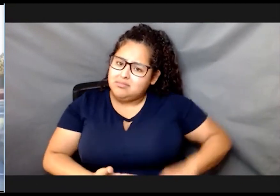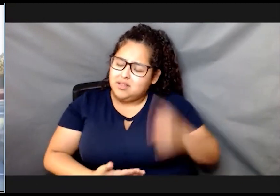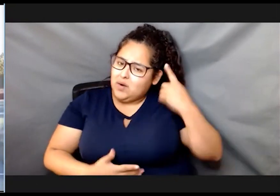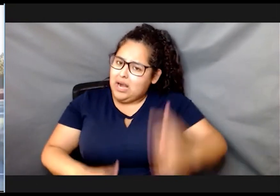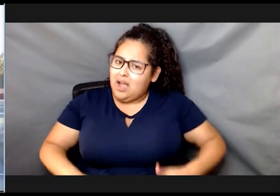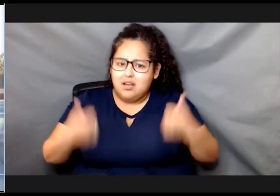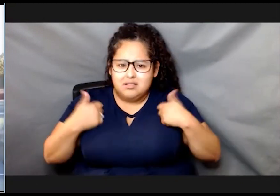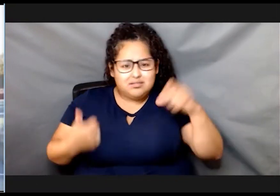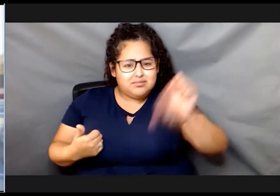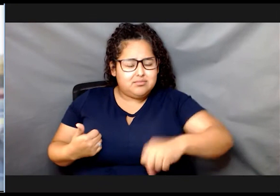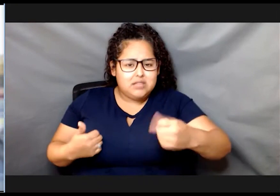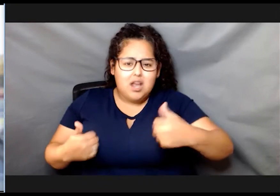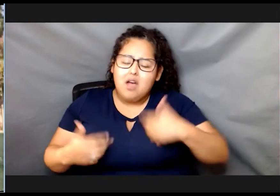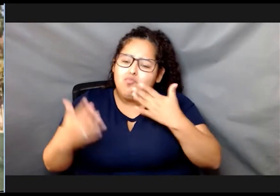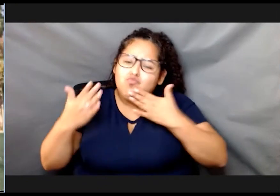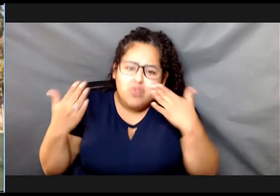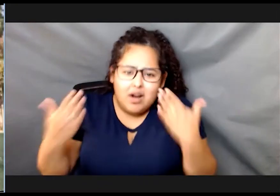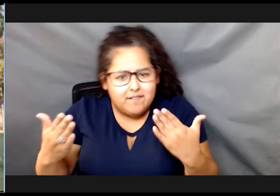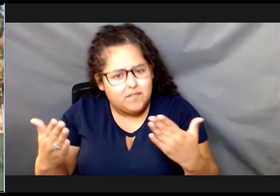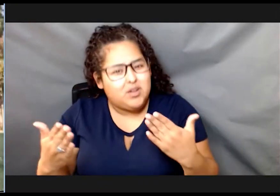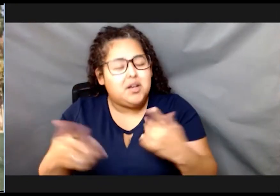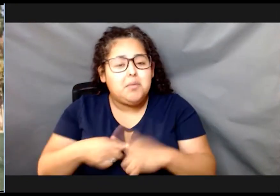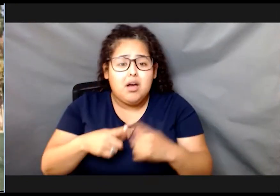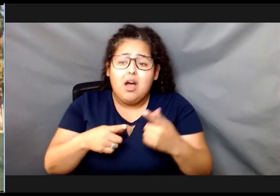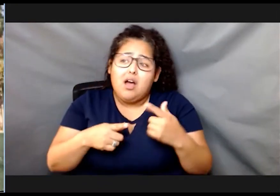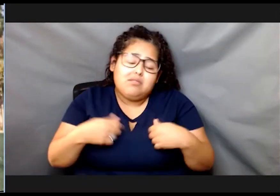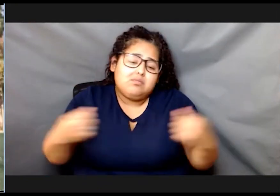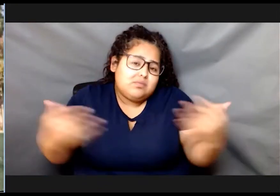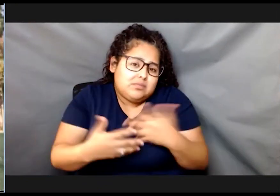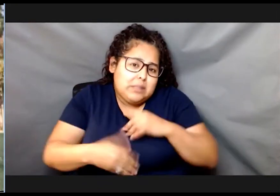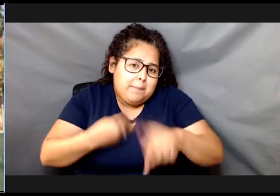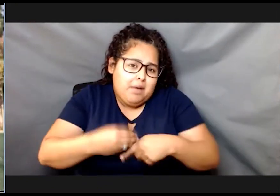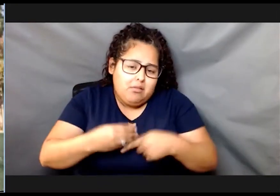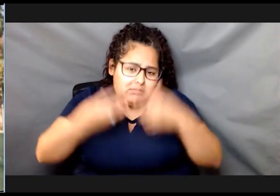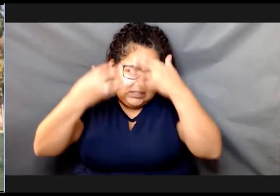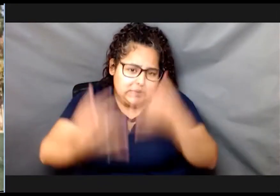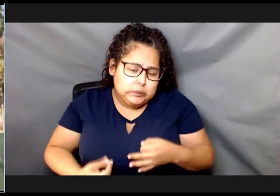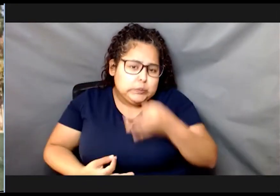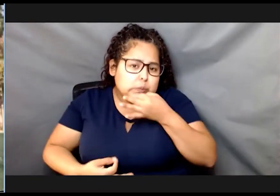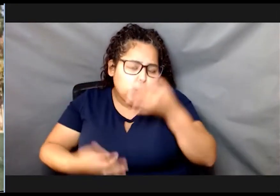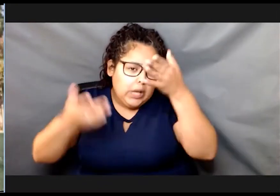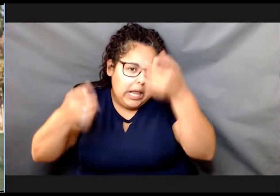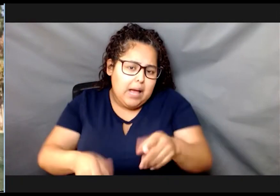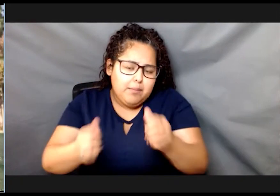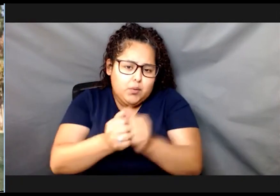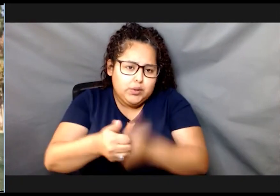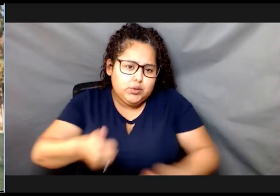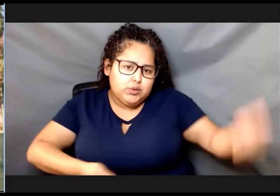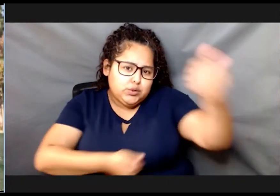And I'm very grateful, but I am a little terrified about the decision that we're going to be having coming up with the Supreme